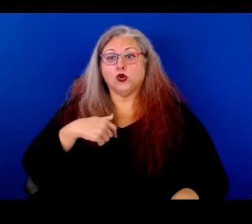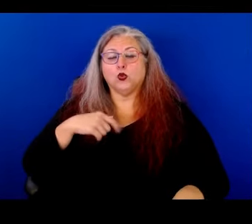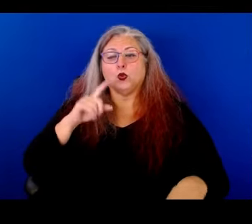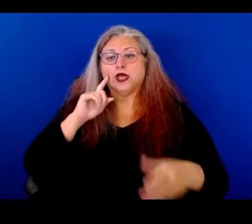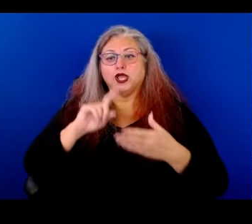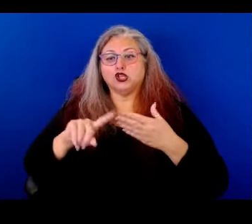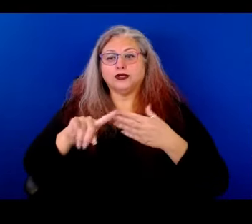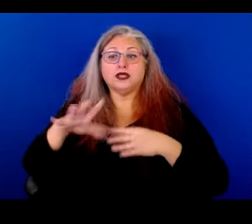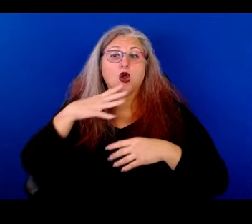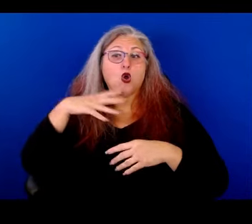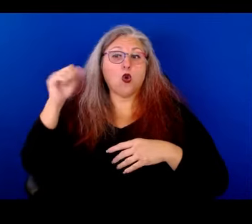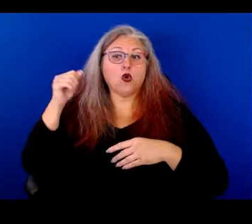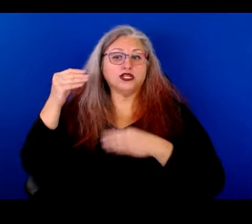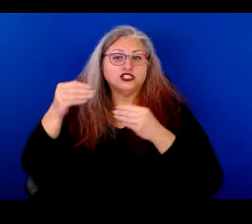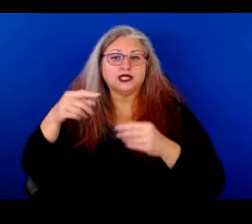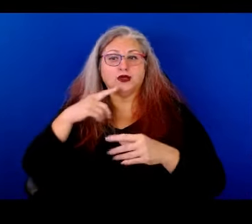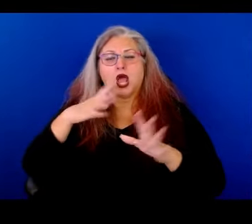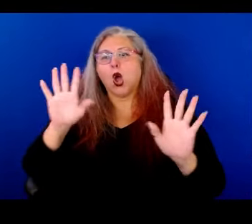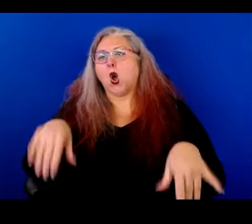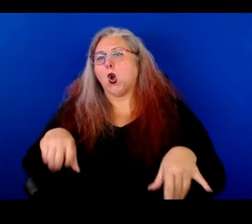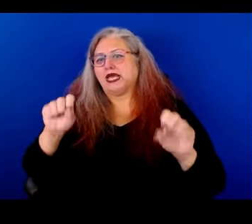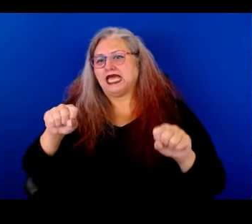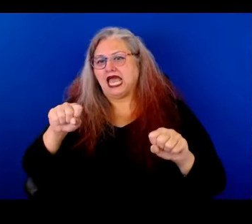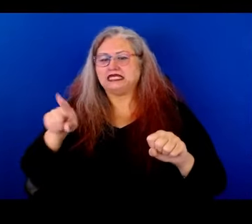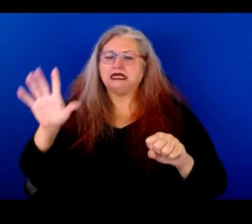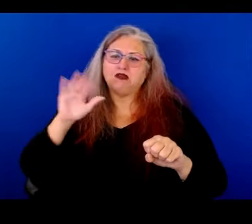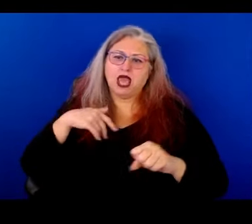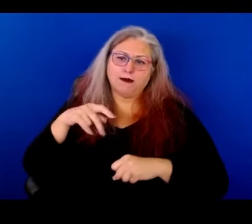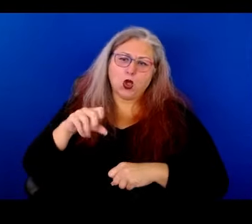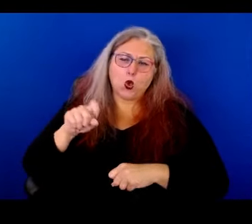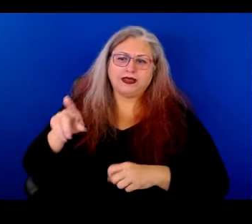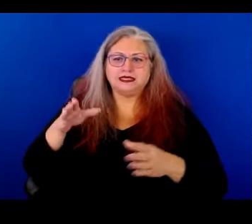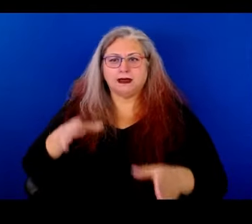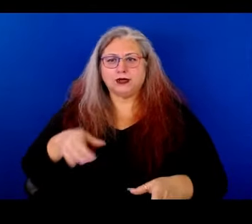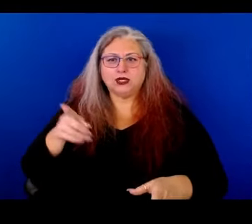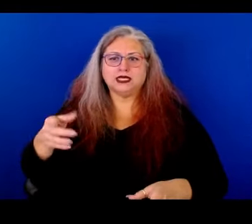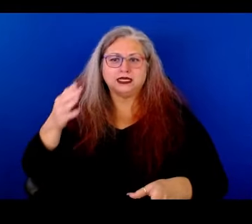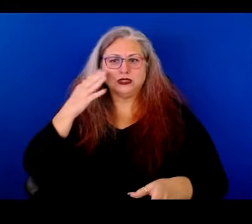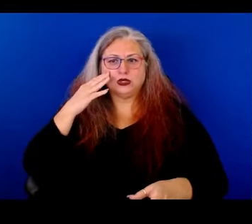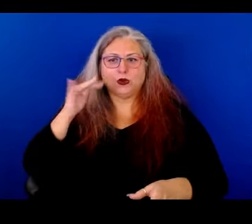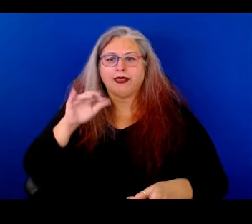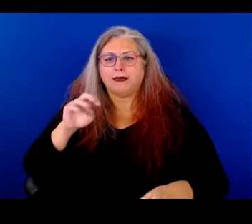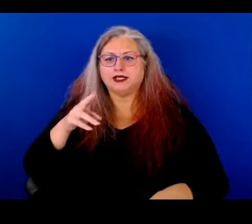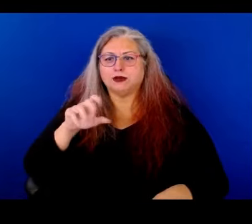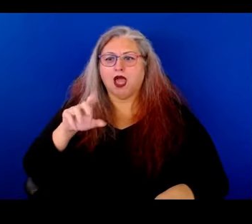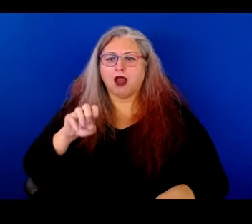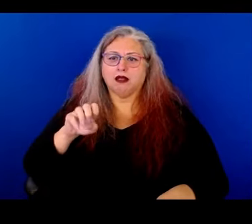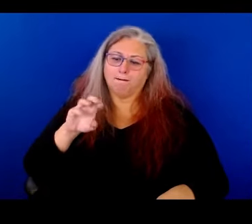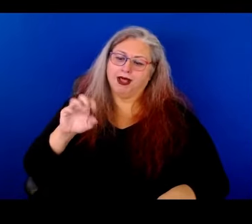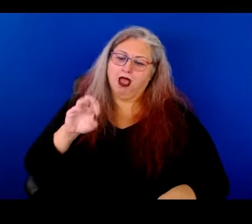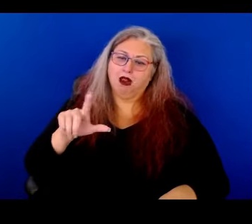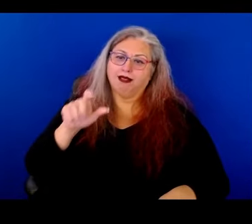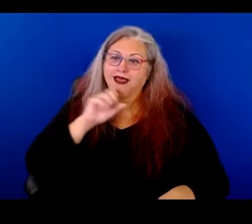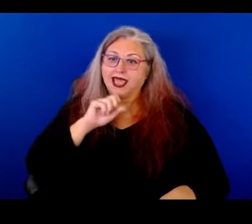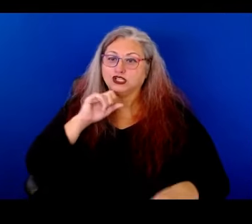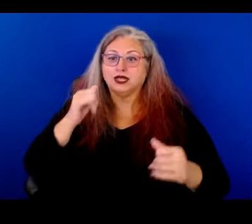at the older generation. They were like, oh, yeah, they had polio. Like someone, you know, that's like Mitch McConnell's age. And